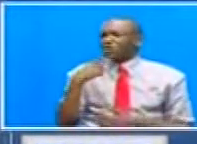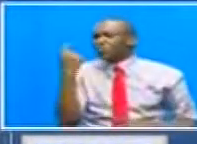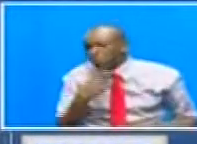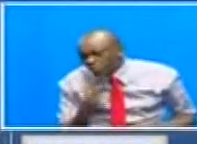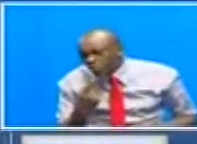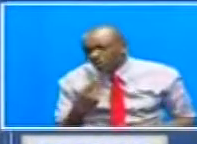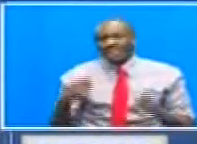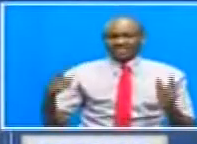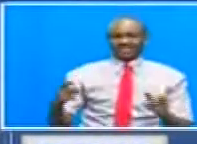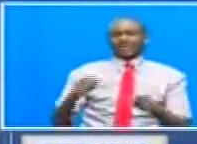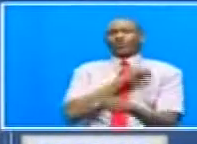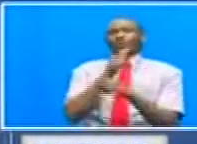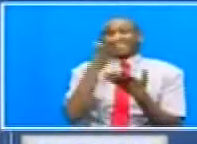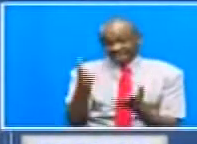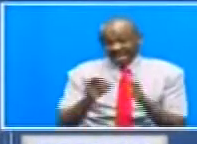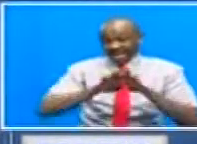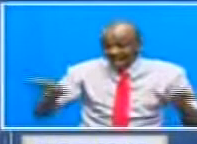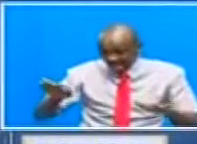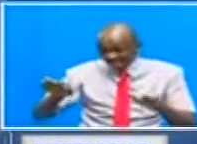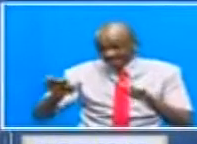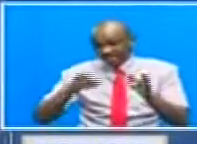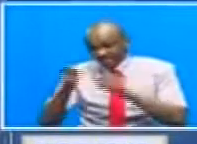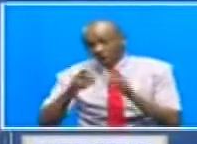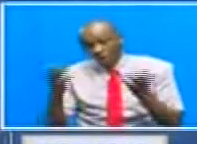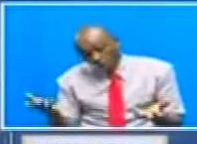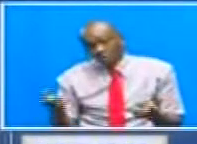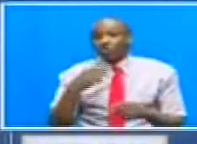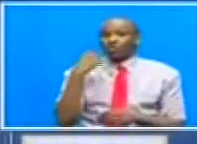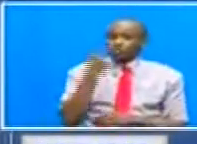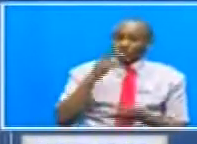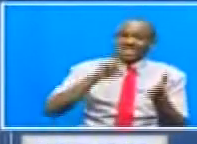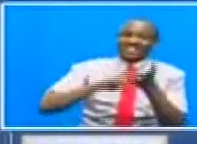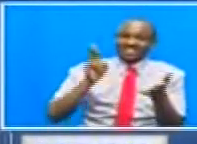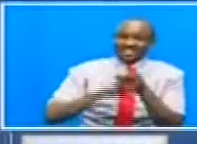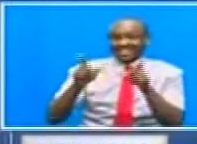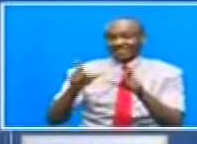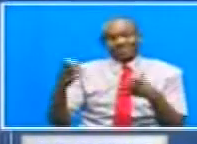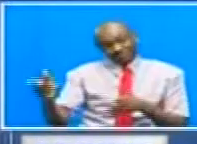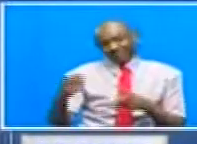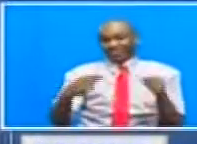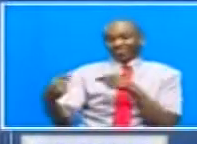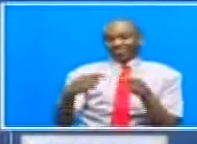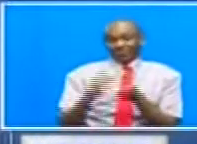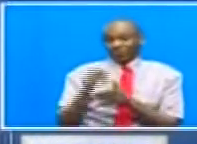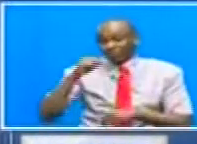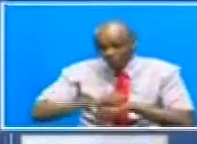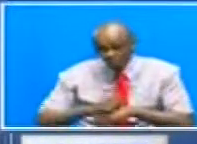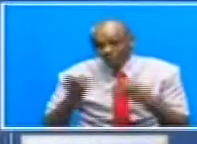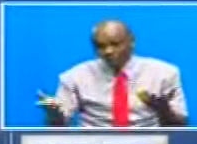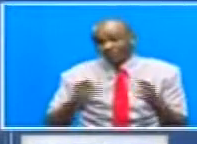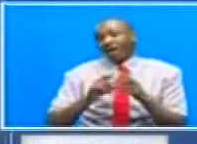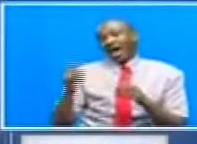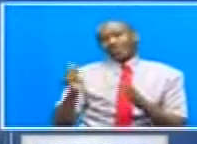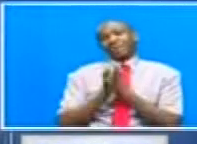is administering land and who registers titles for these schools, for other